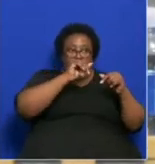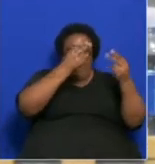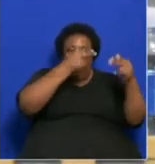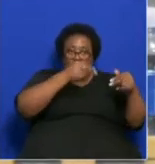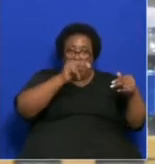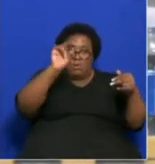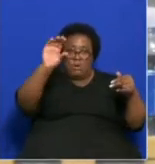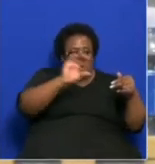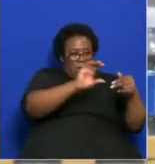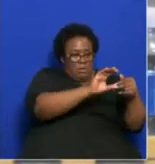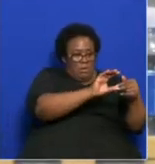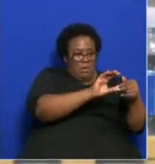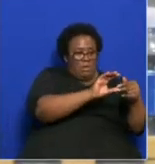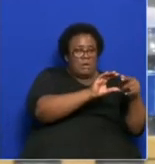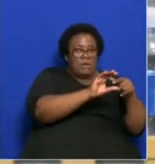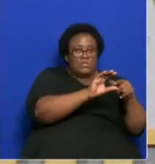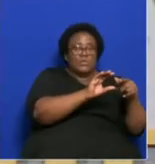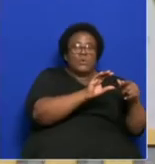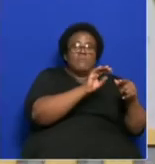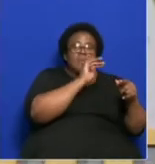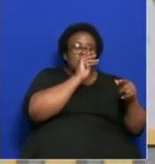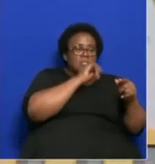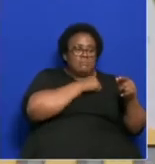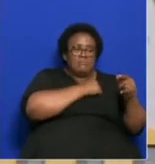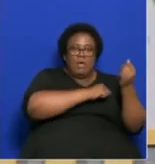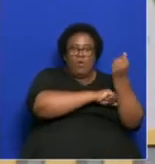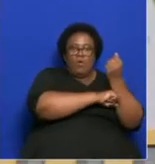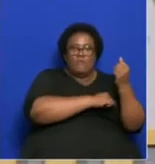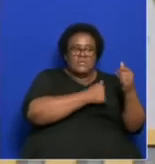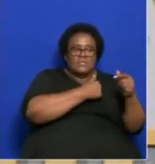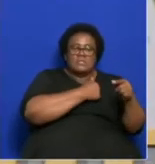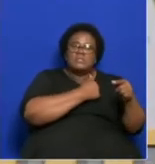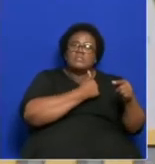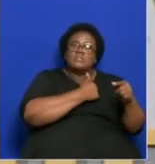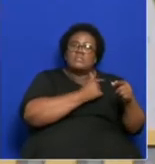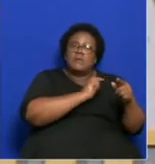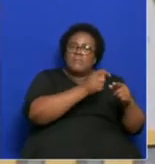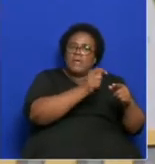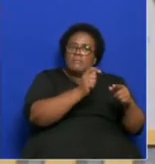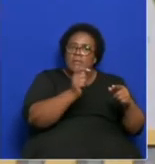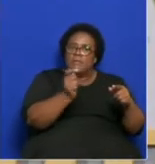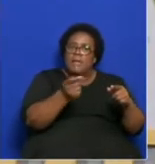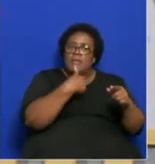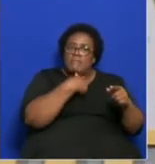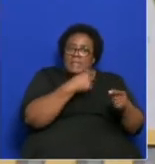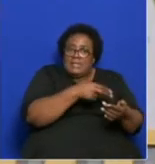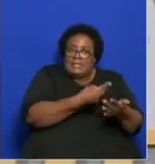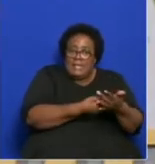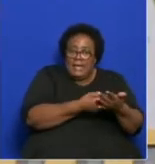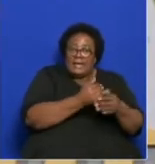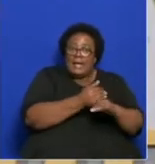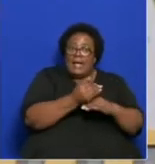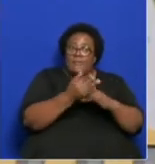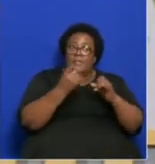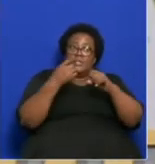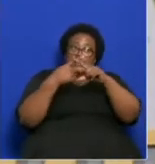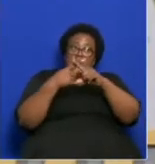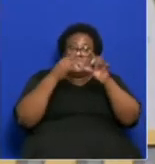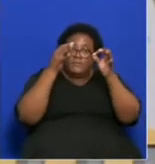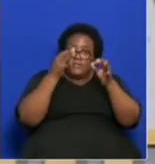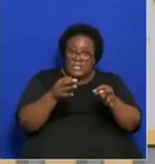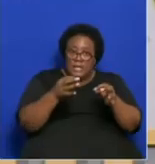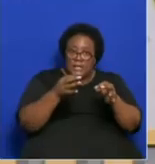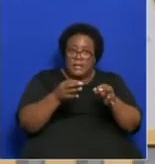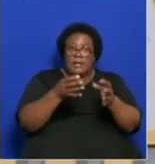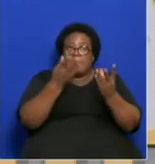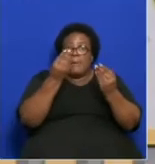paid. So, with me having signed them, after the executive has decided and got the money, right,